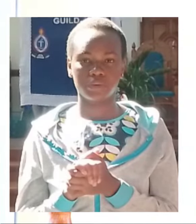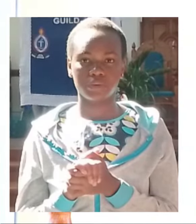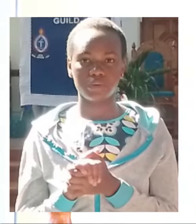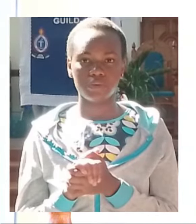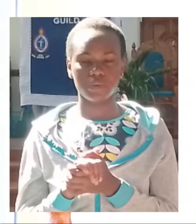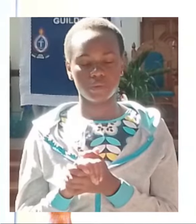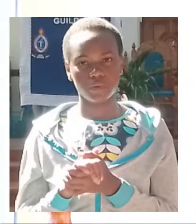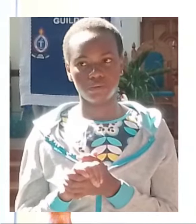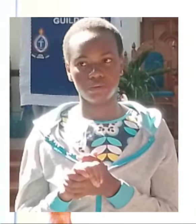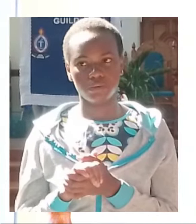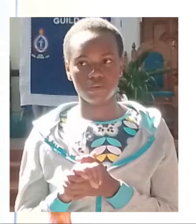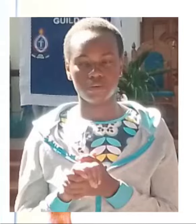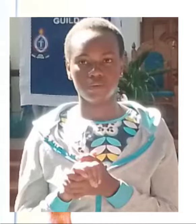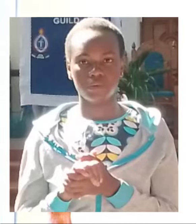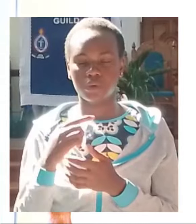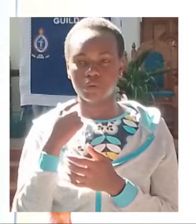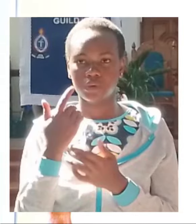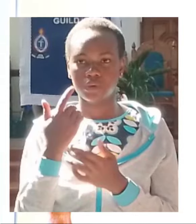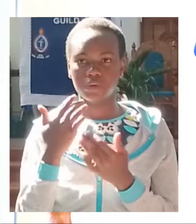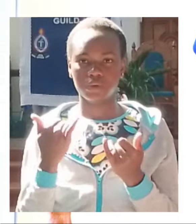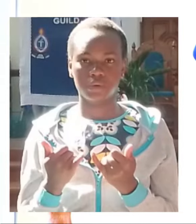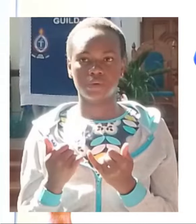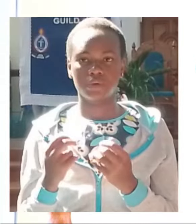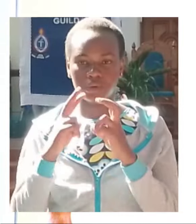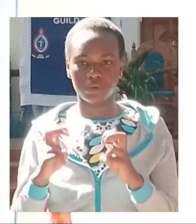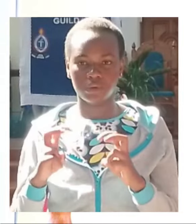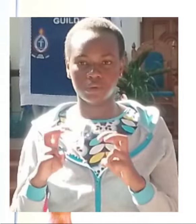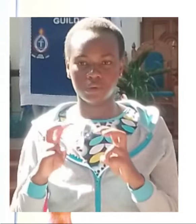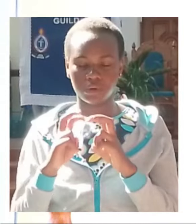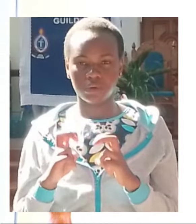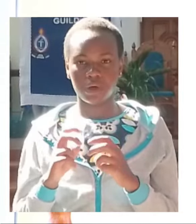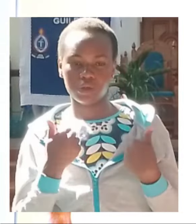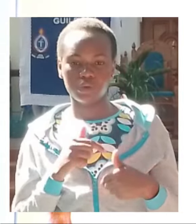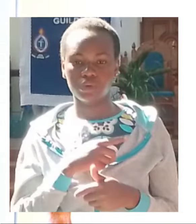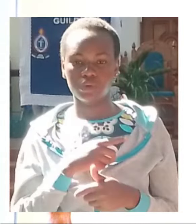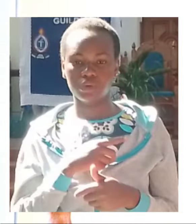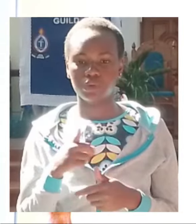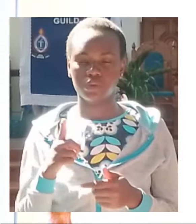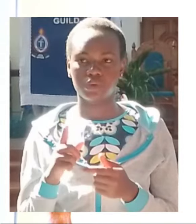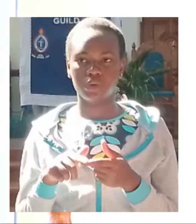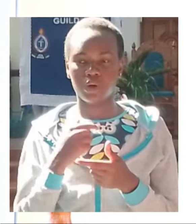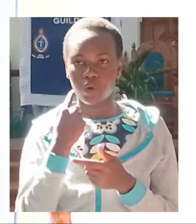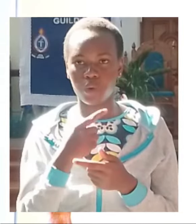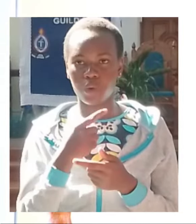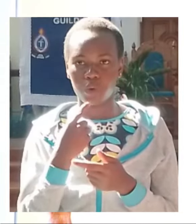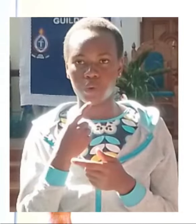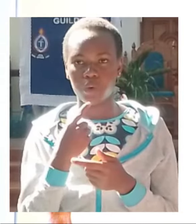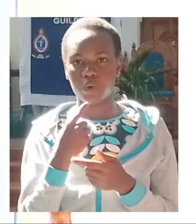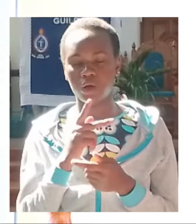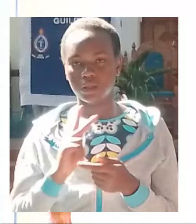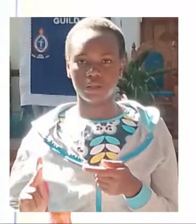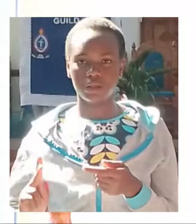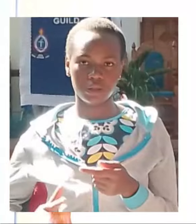Jirudie mwenyewe. Nani ambaye anatawala ndani yako? Who is the one who is the